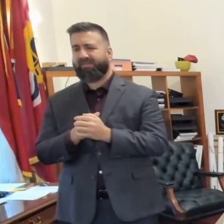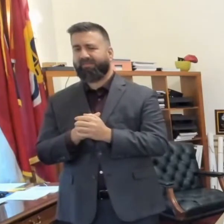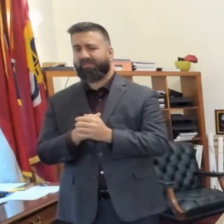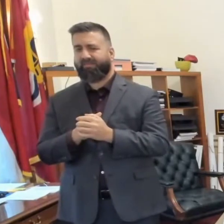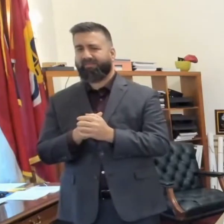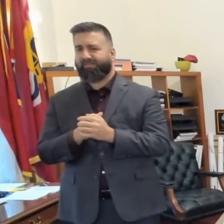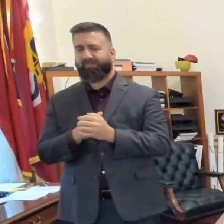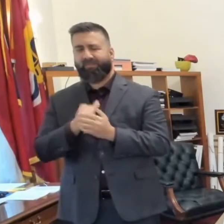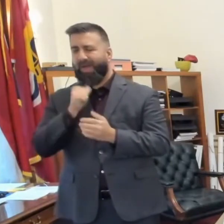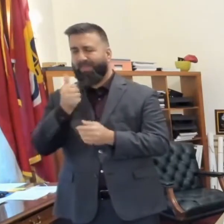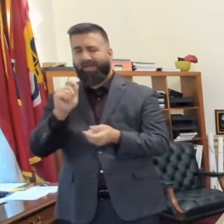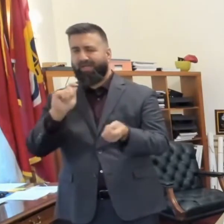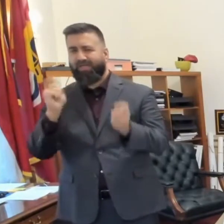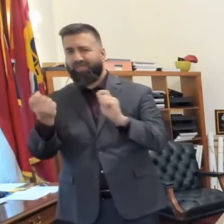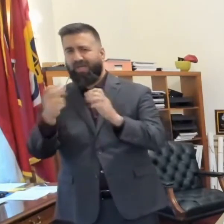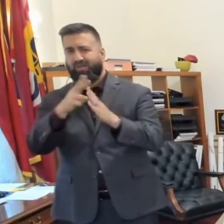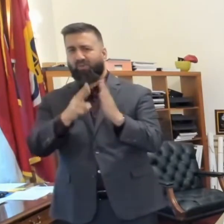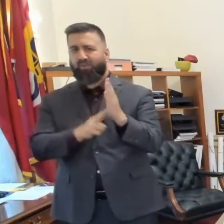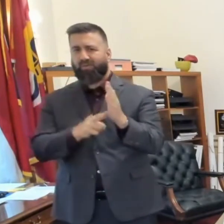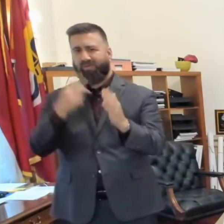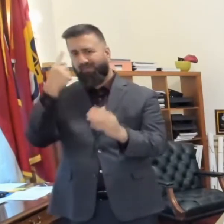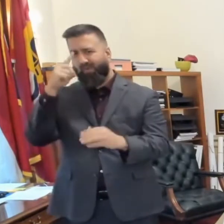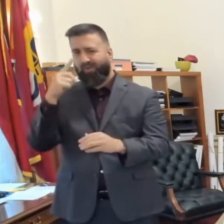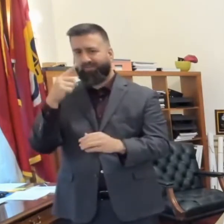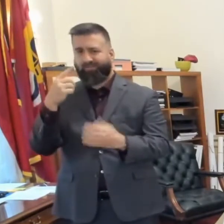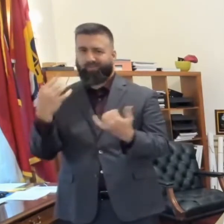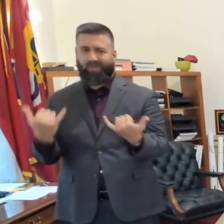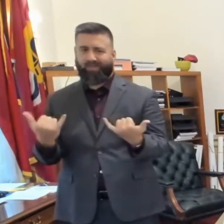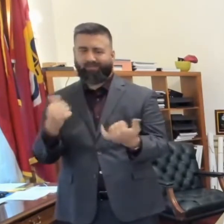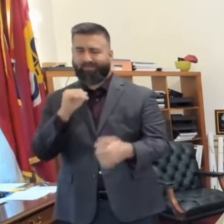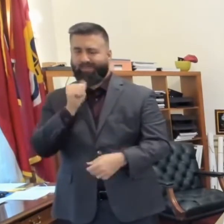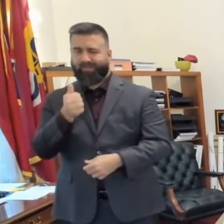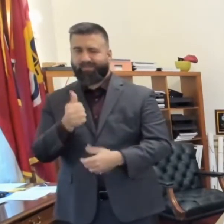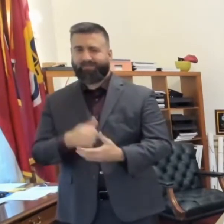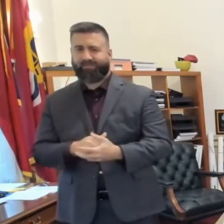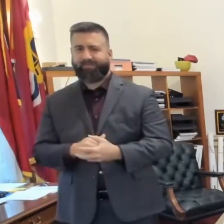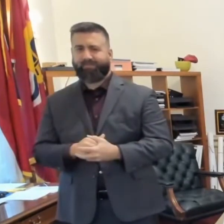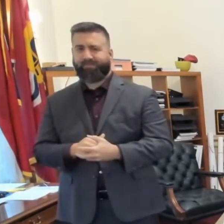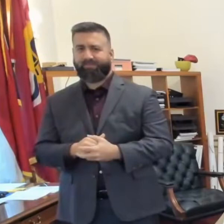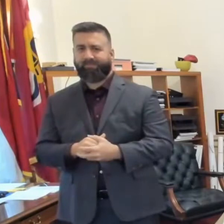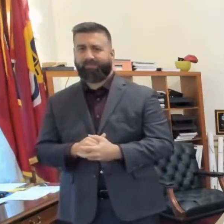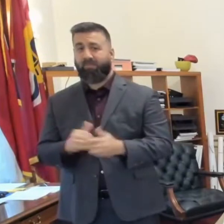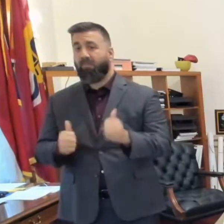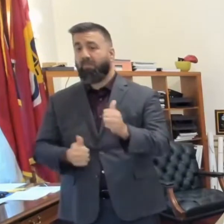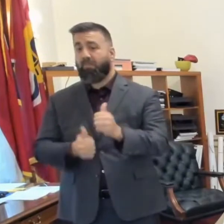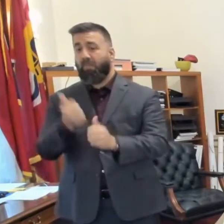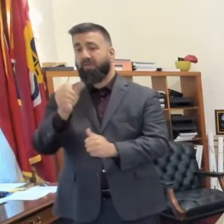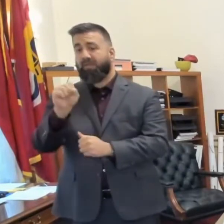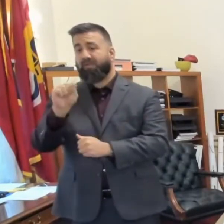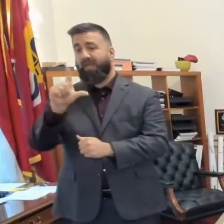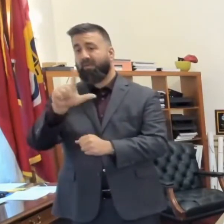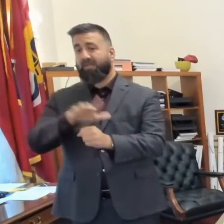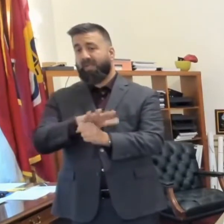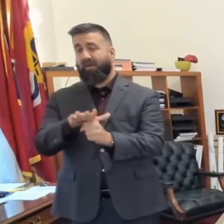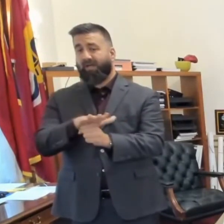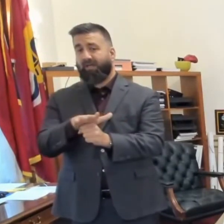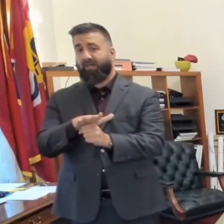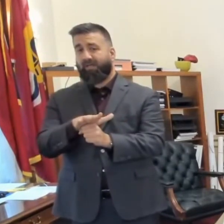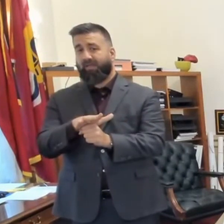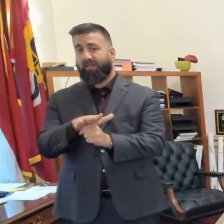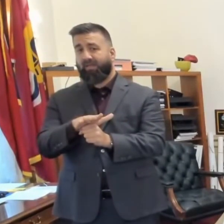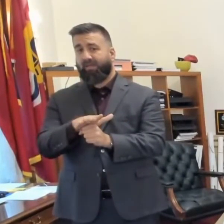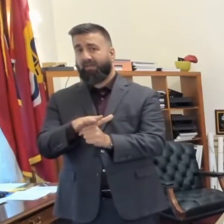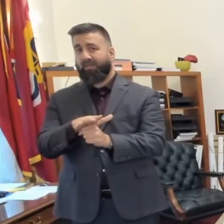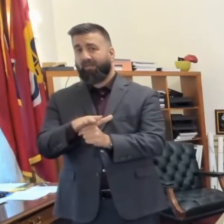lift the requirements just for New Year's Eve. I mean, most of the St. Louis County, of course, they're not even allowed to